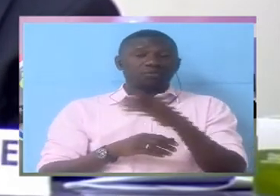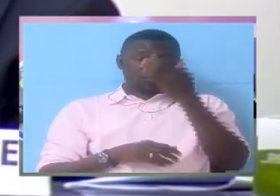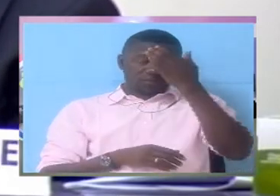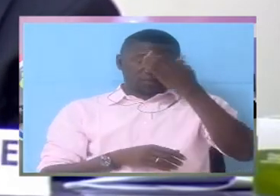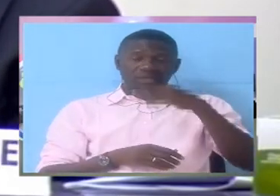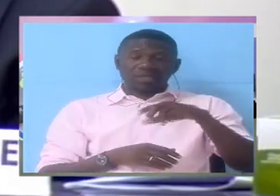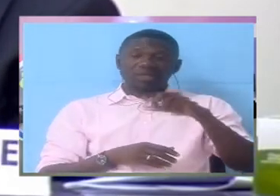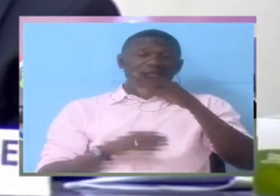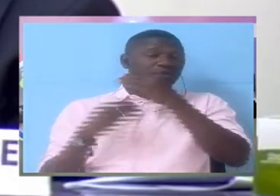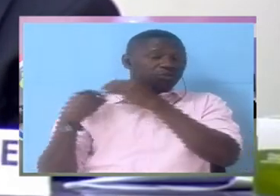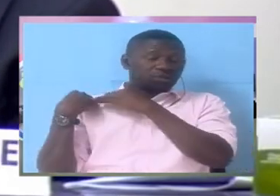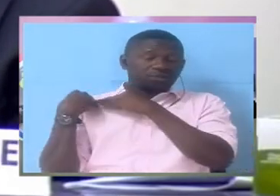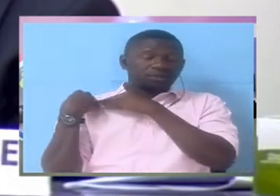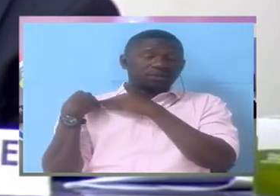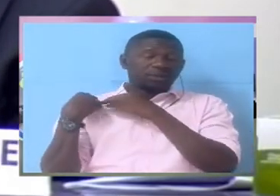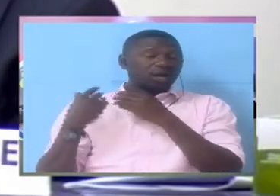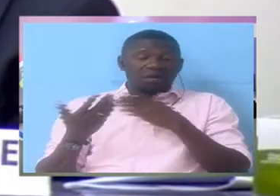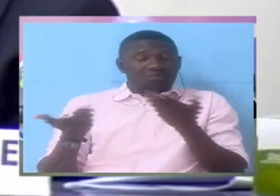amnesty.